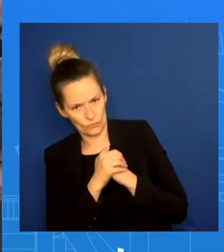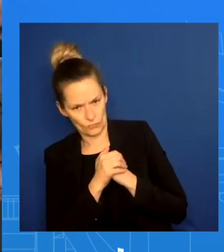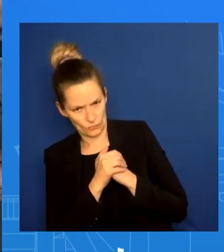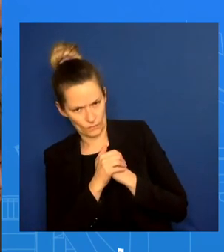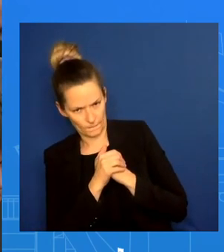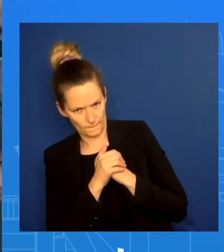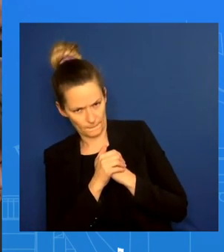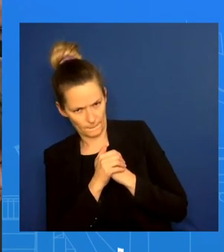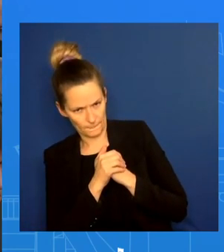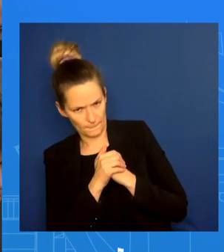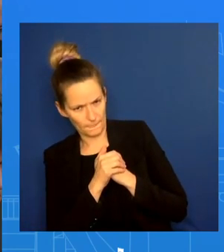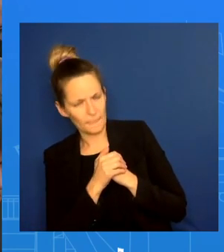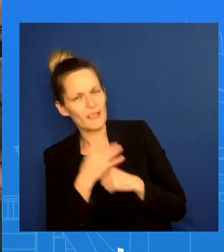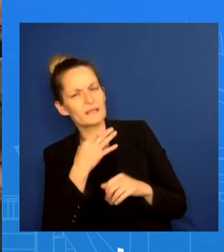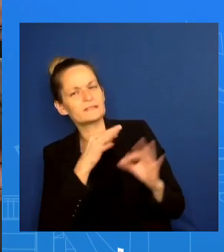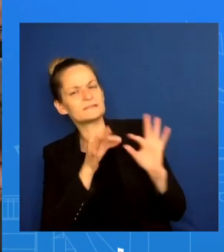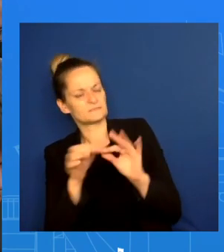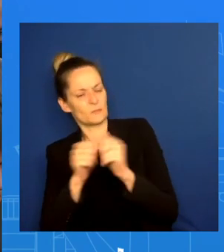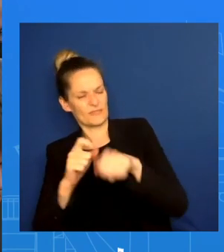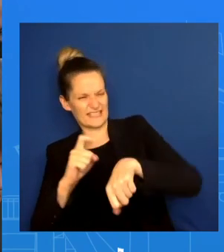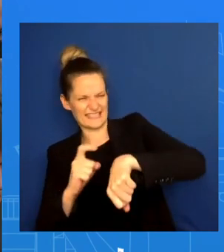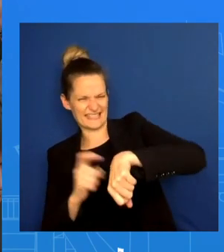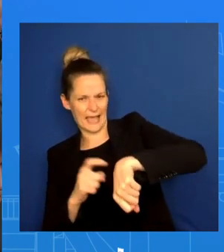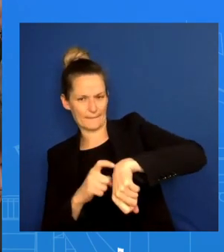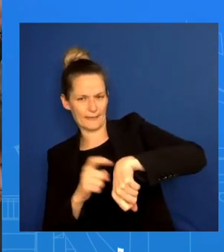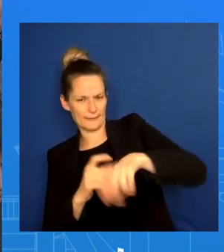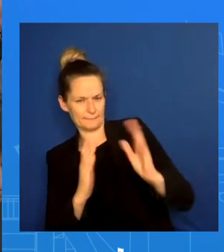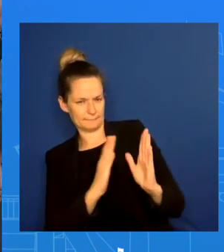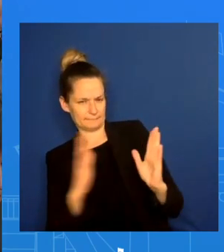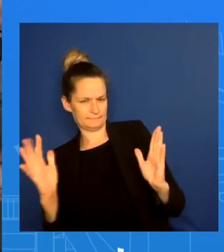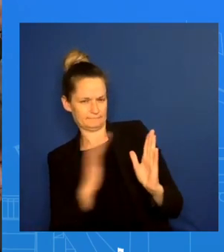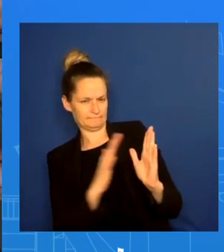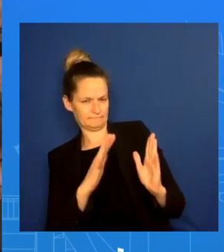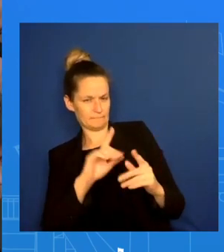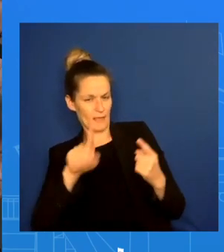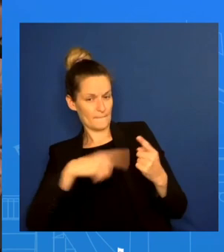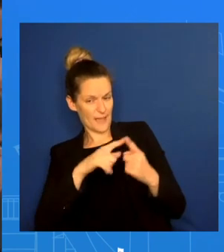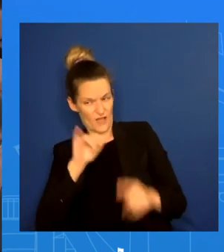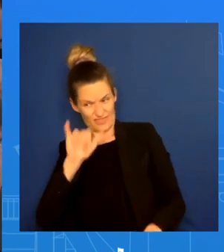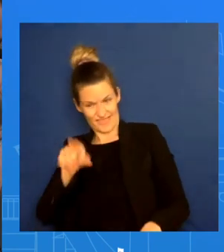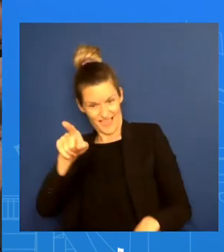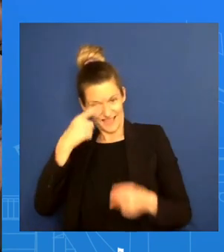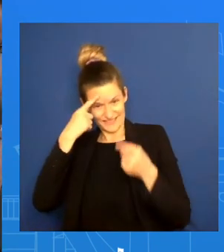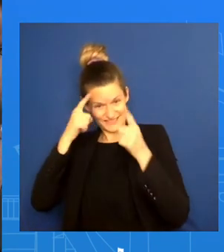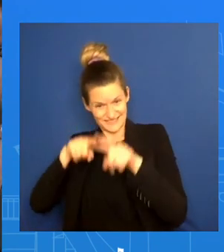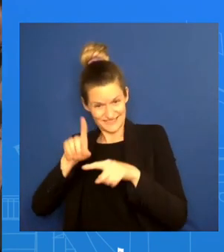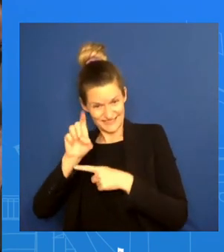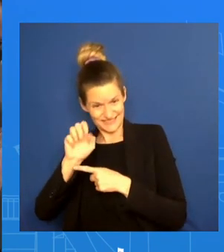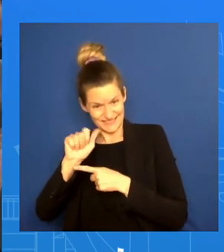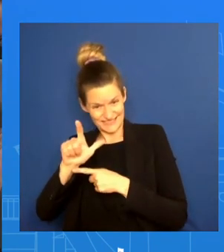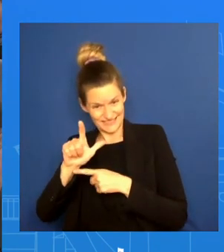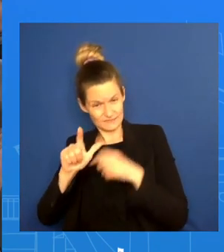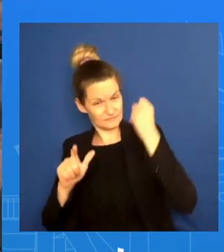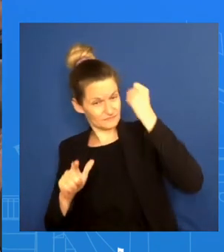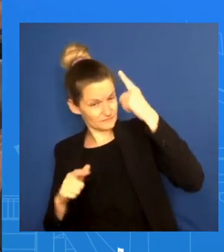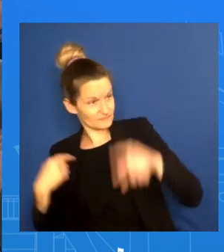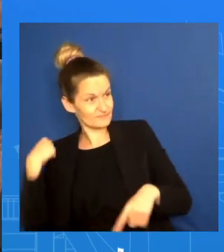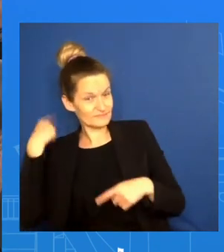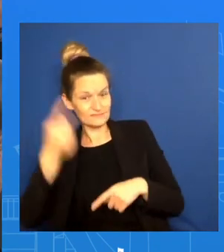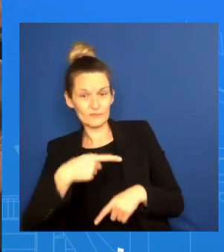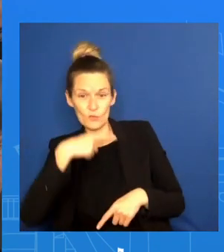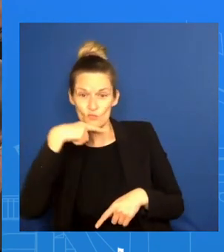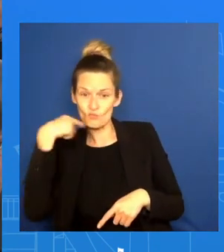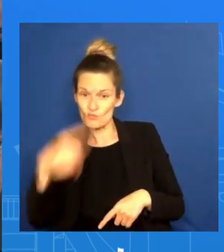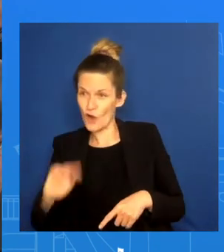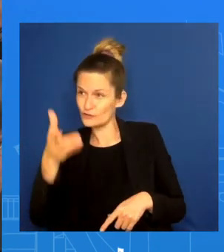Was that in part because, as you said, Russia has not favorably engaged on it? You said it happened many weeks ago. Why was today the day that